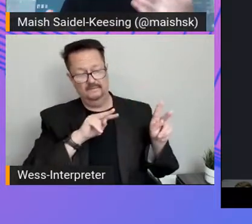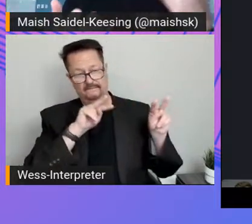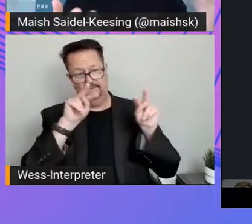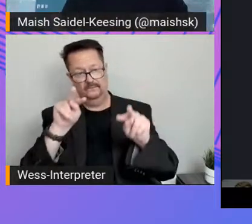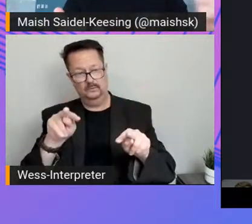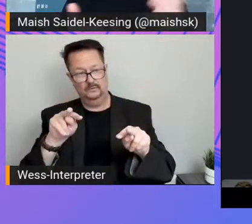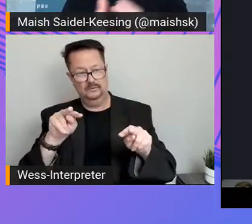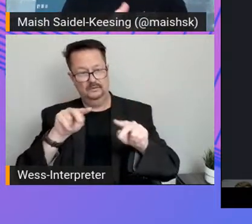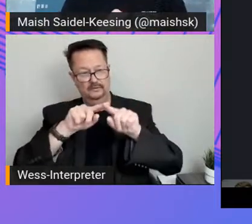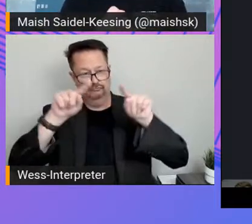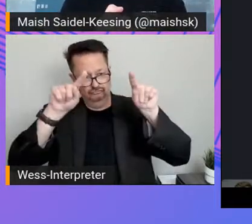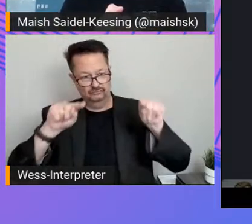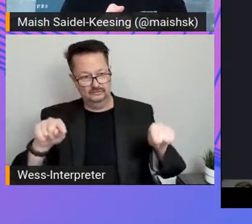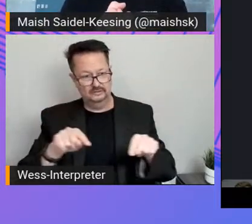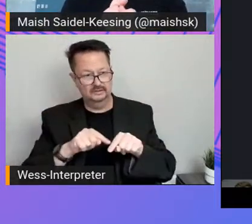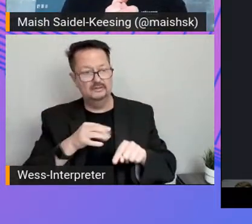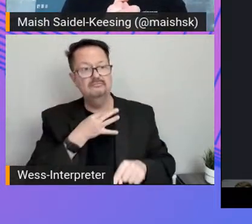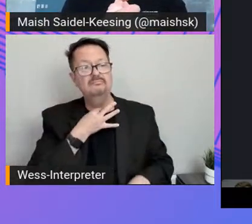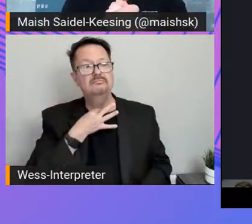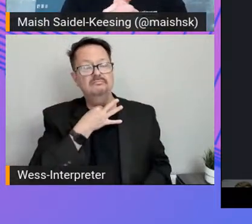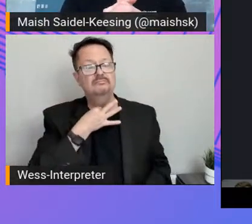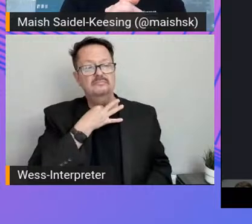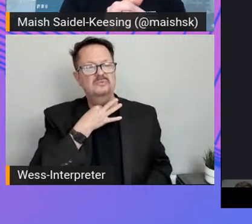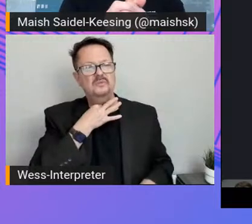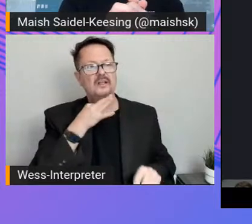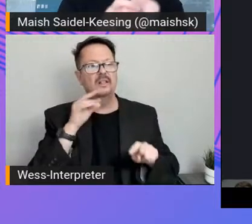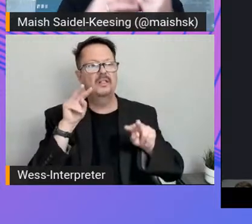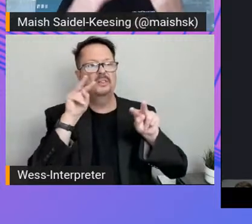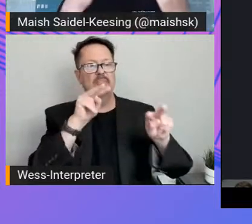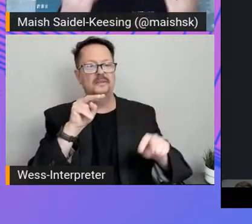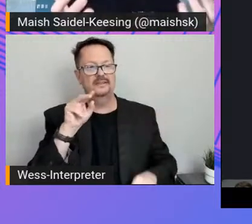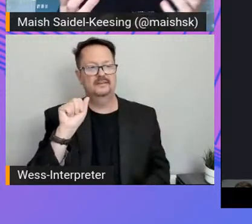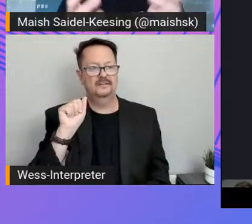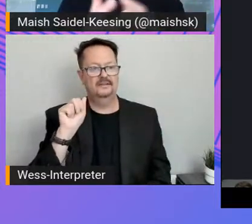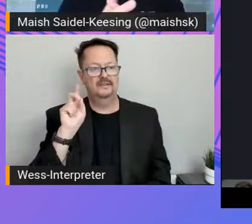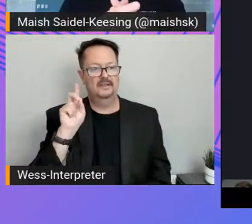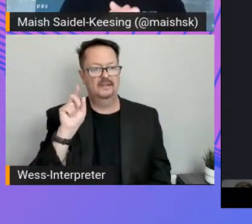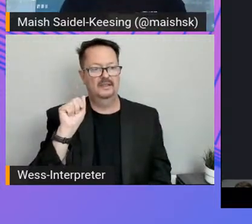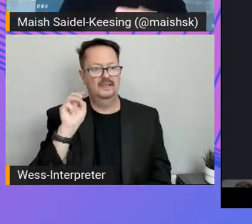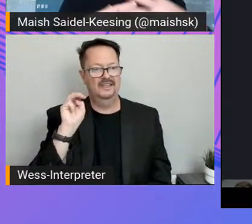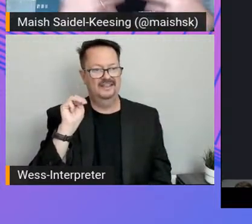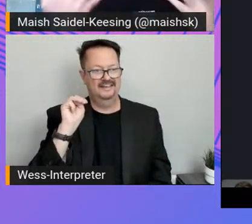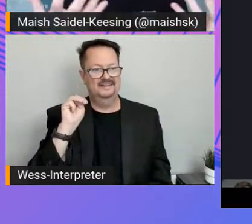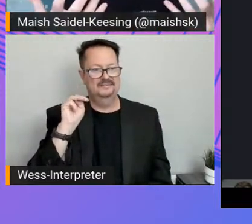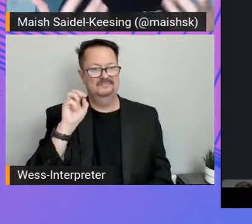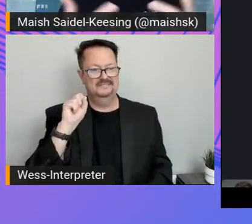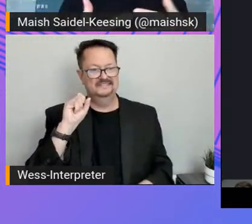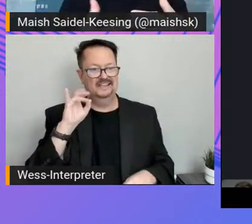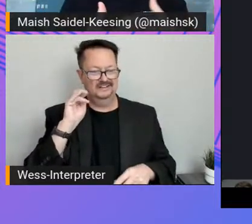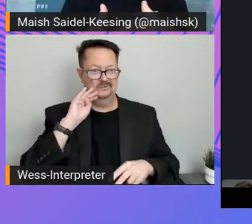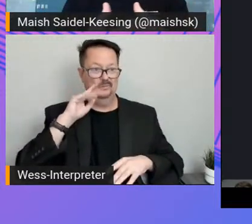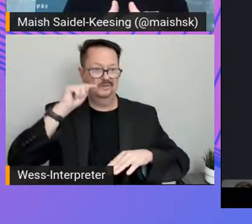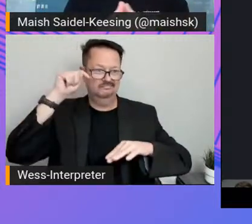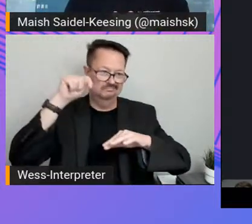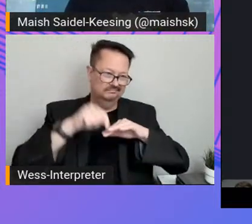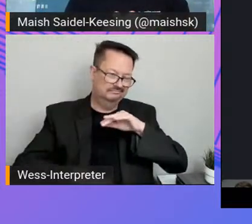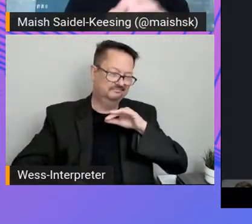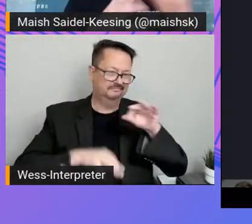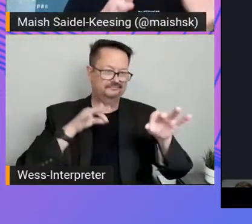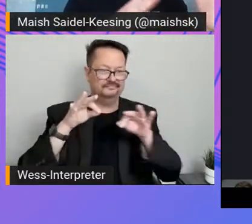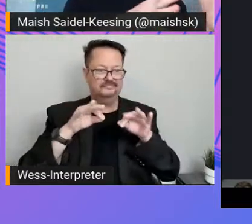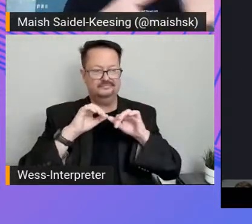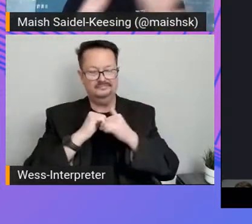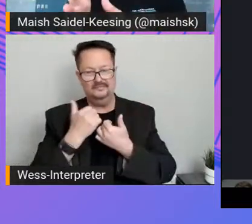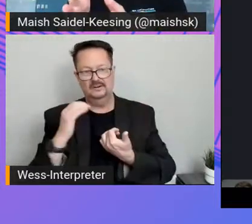about CDK, you can tune into Adam's session towards the end of the day. You'll be diving very, very deep in how you can use CDK with